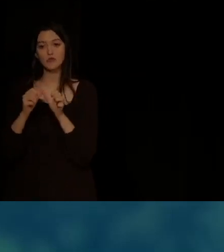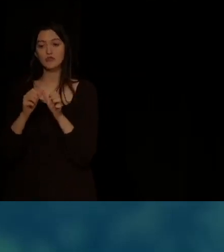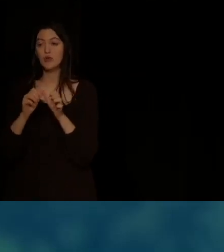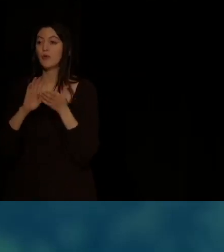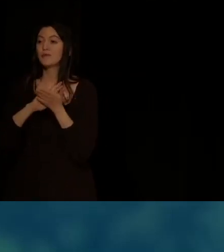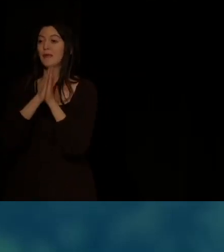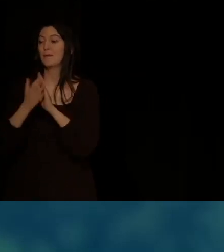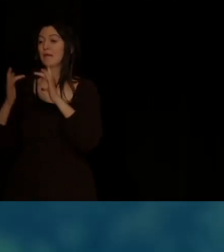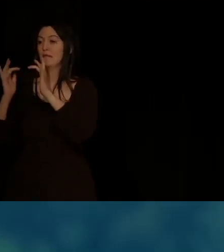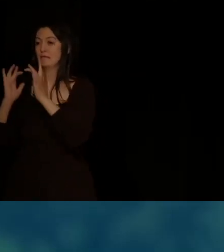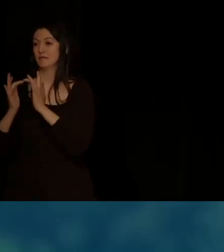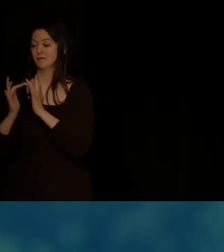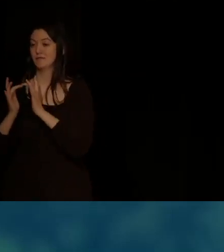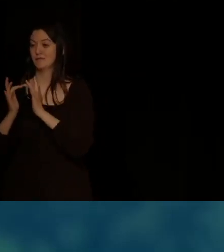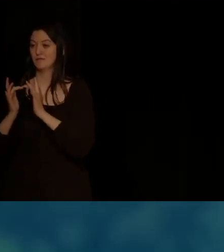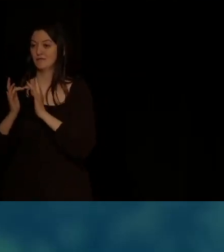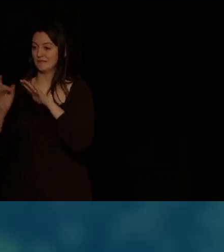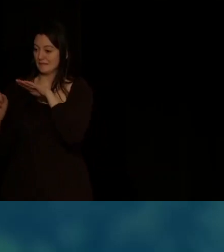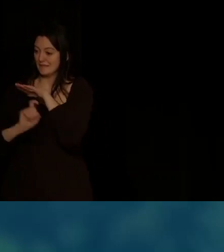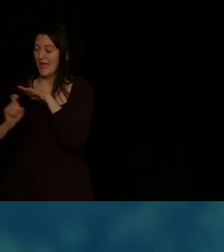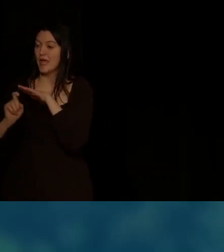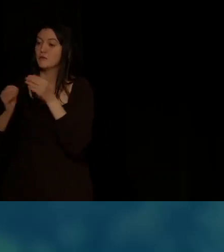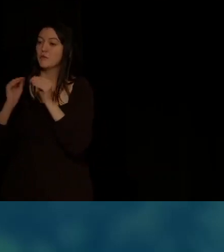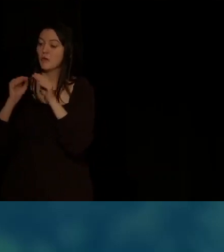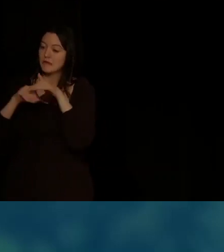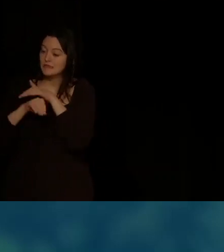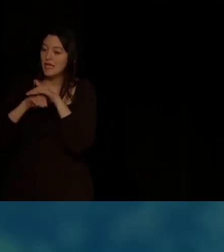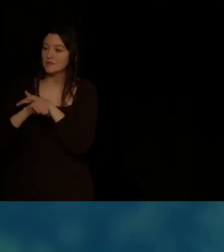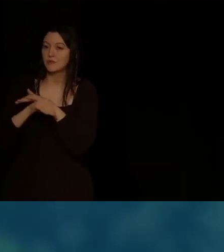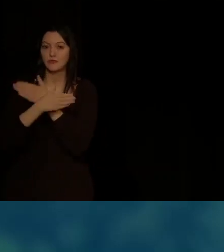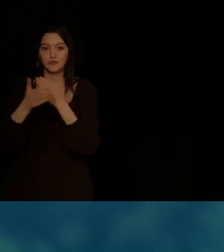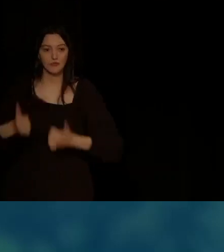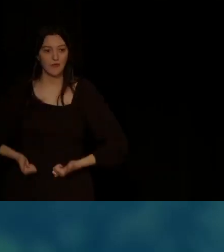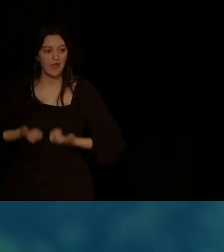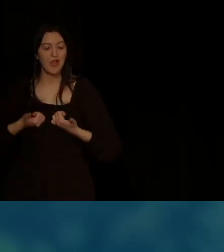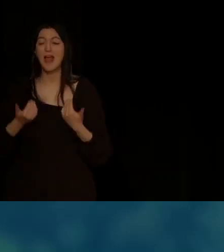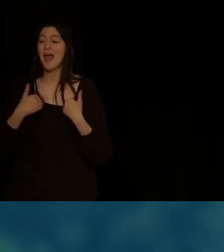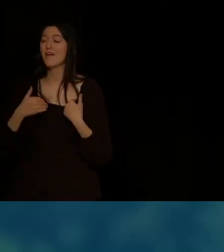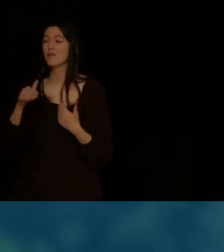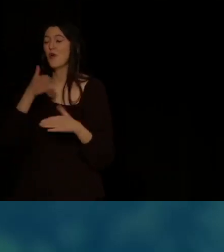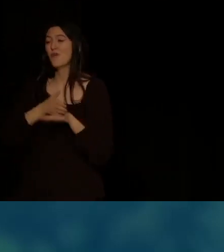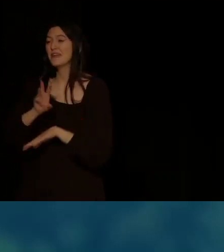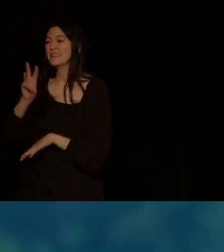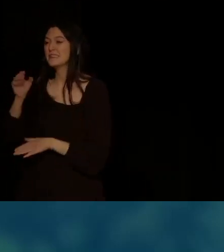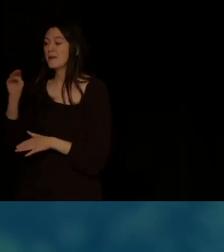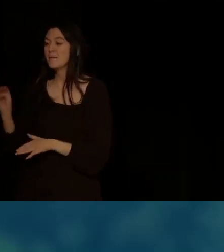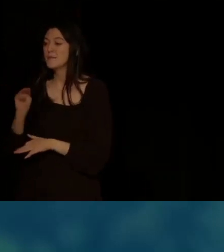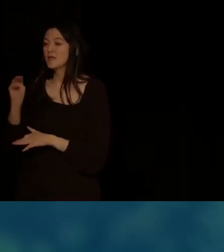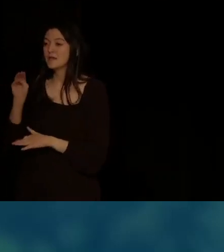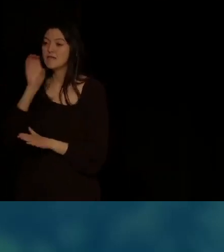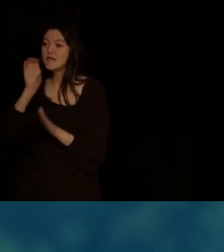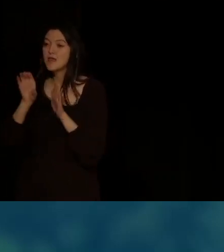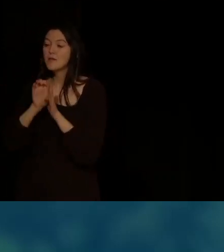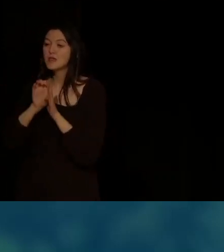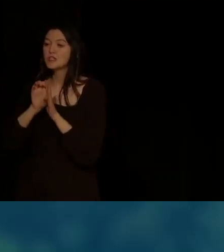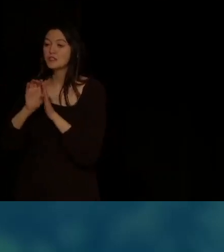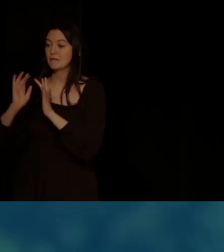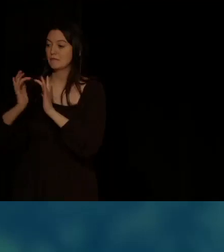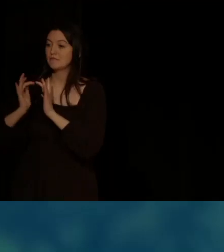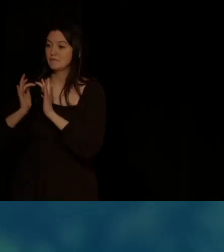them more accessible and accessible to the residents, and we now have more than 6 million images digitized, and the